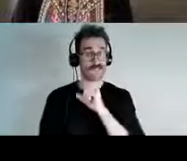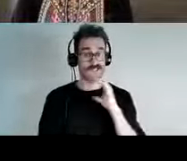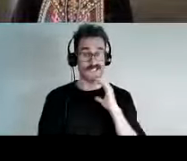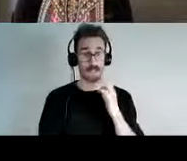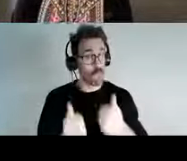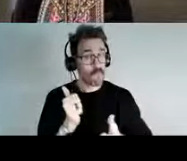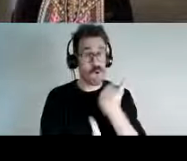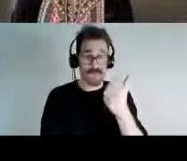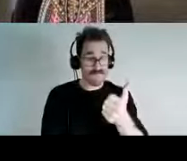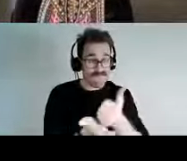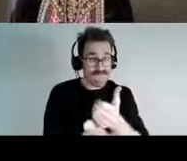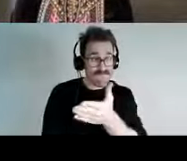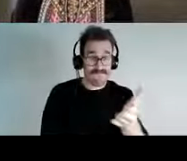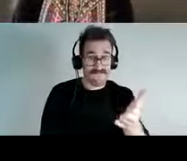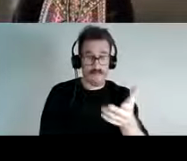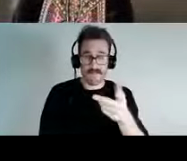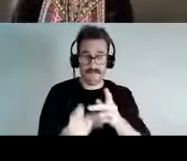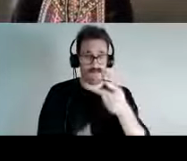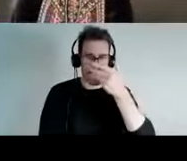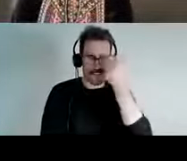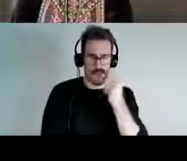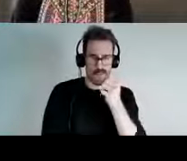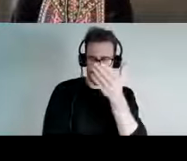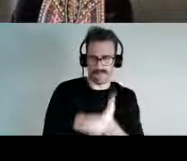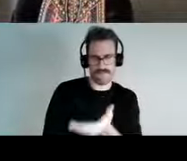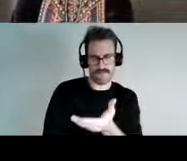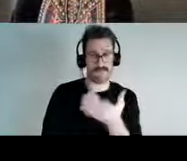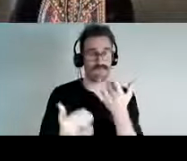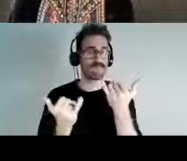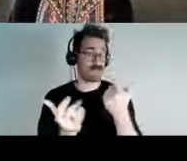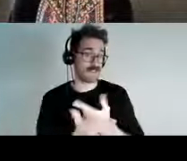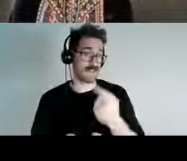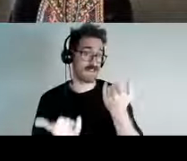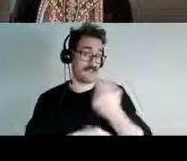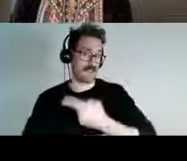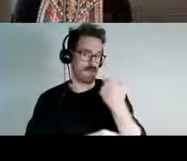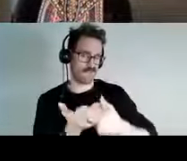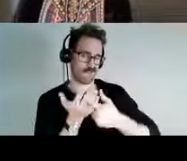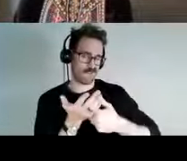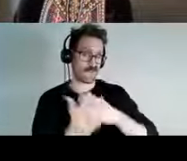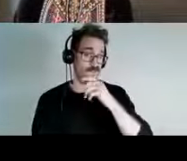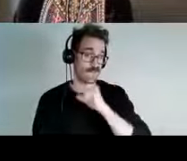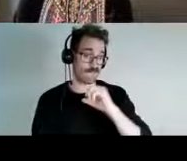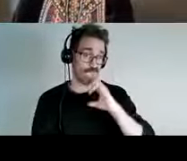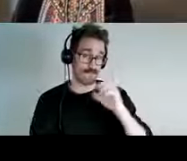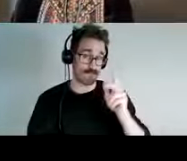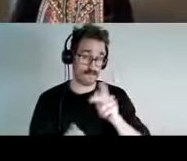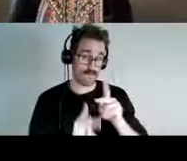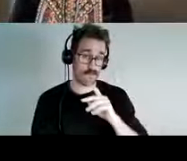behind. As we discuss the rights of older people today, I challenge you to consider how we can